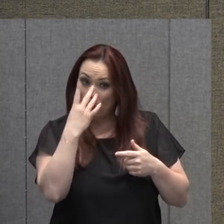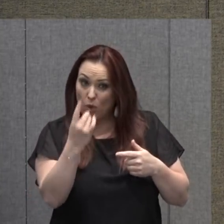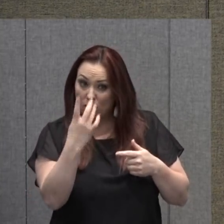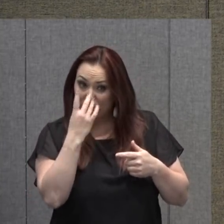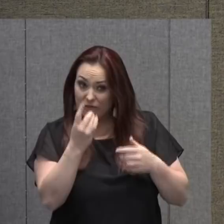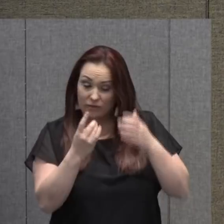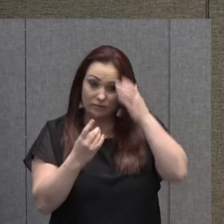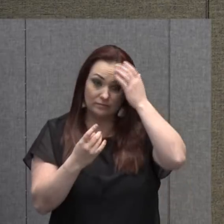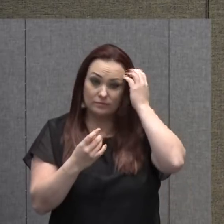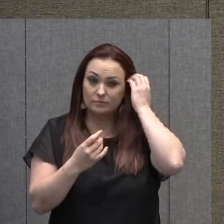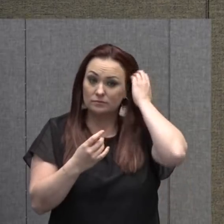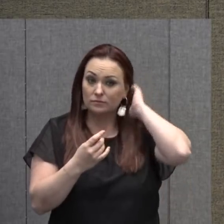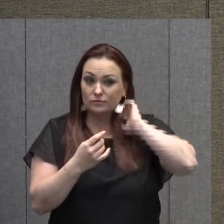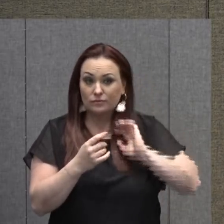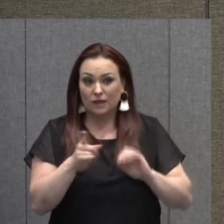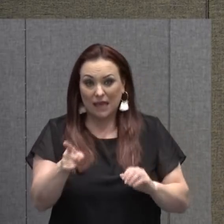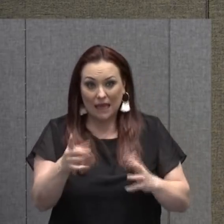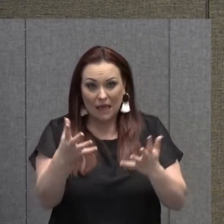wanted